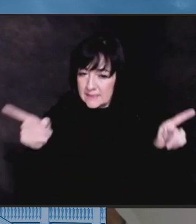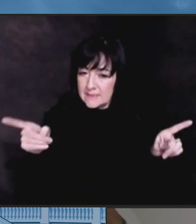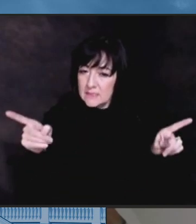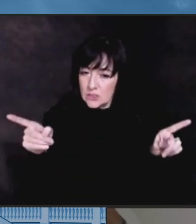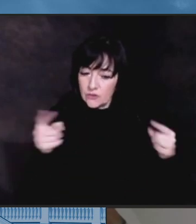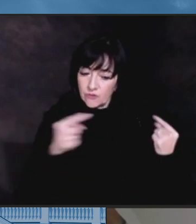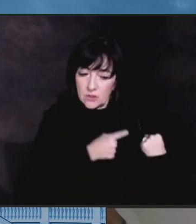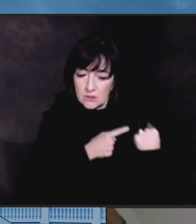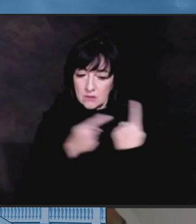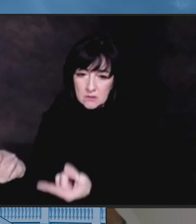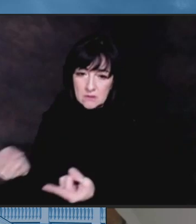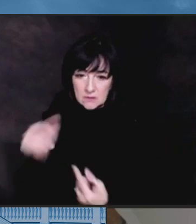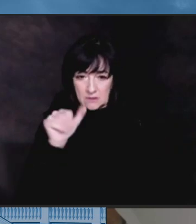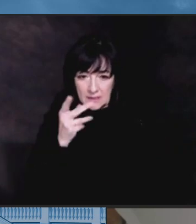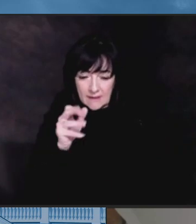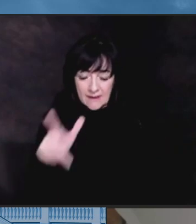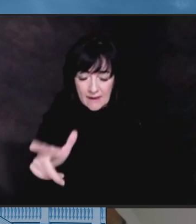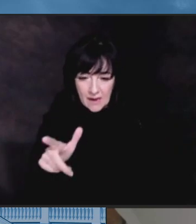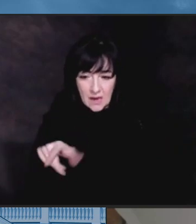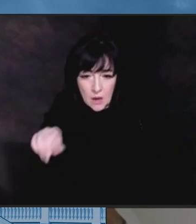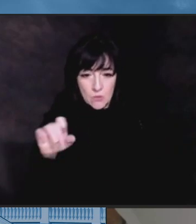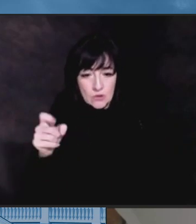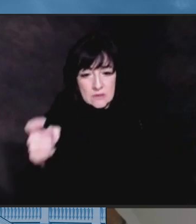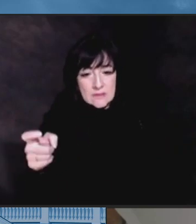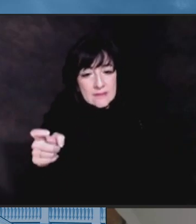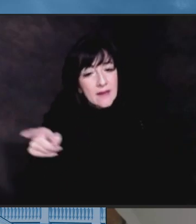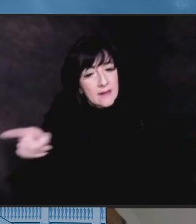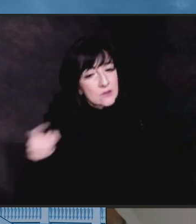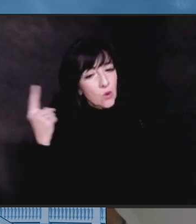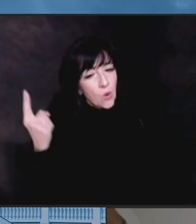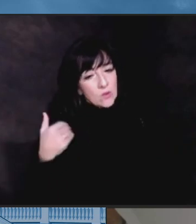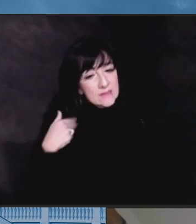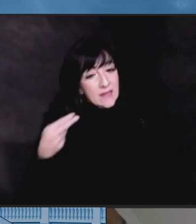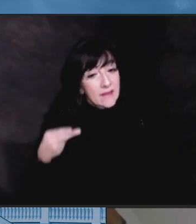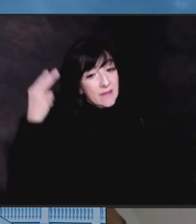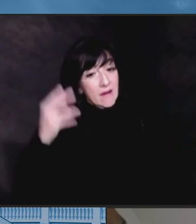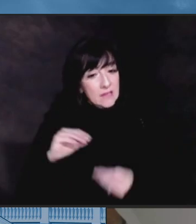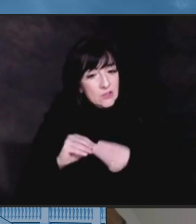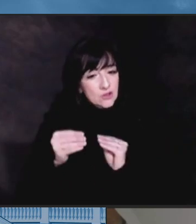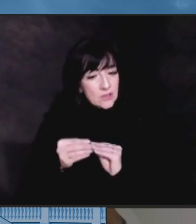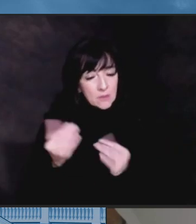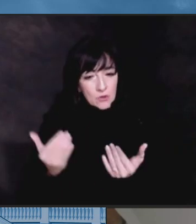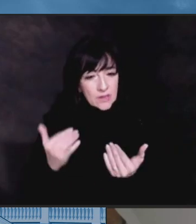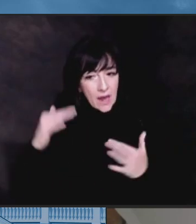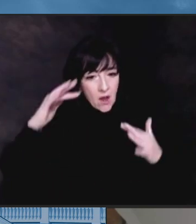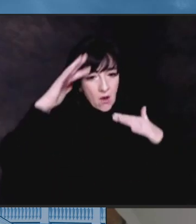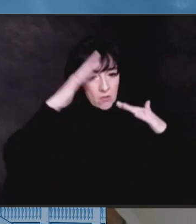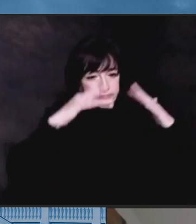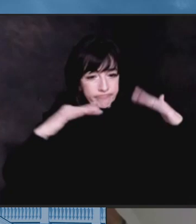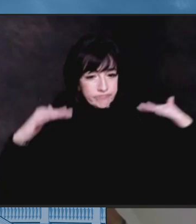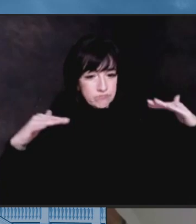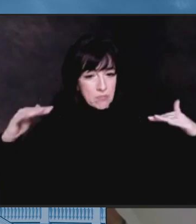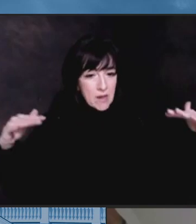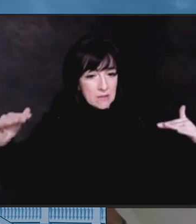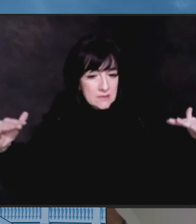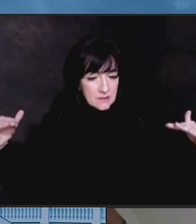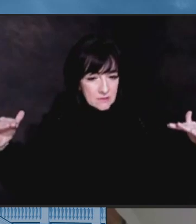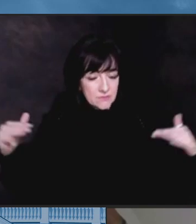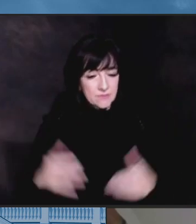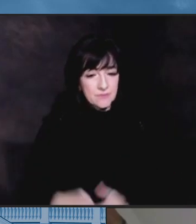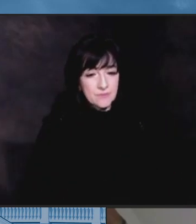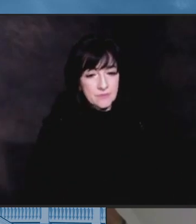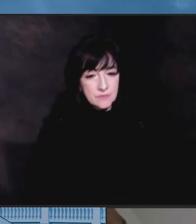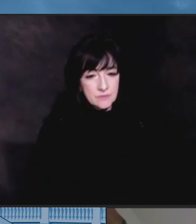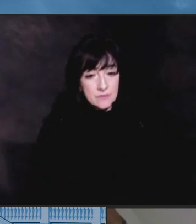where those Sussex County kind of always had the highest numbers. Again, the number of tests